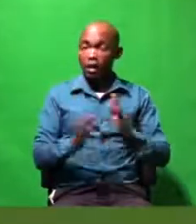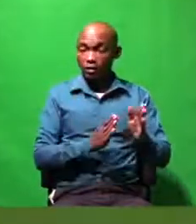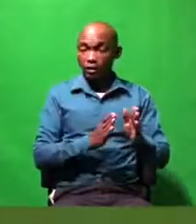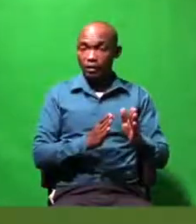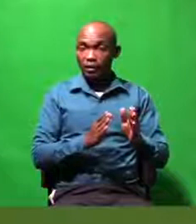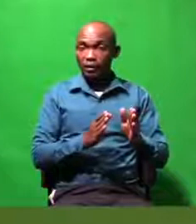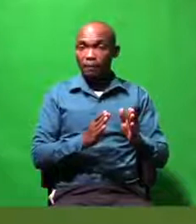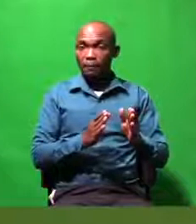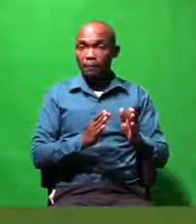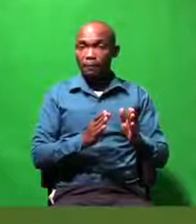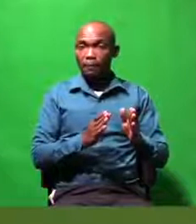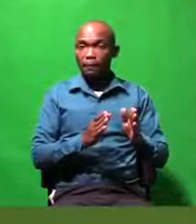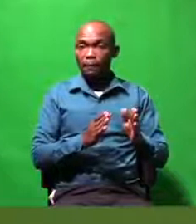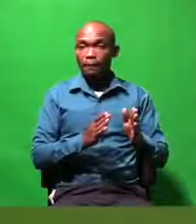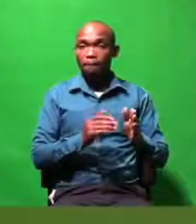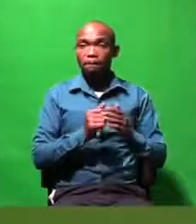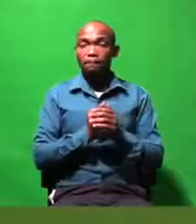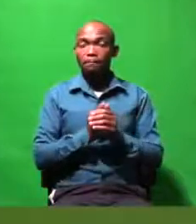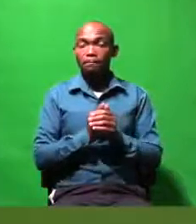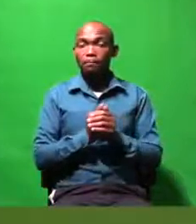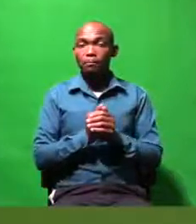the station